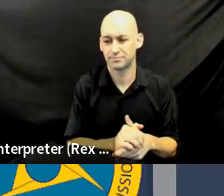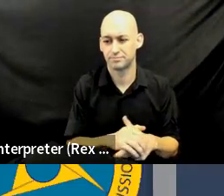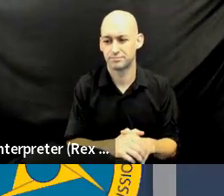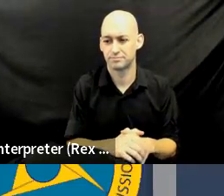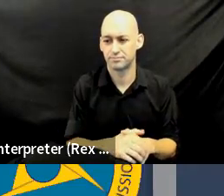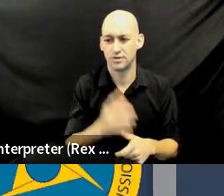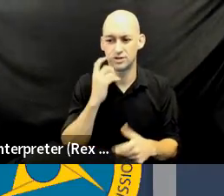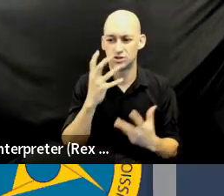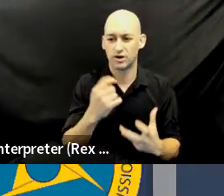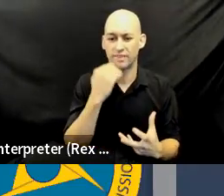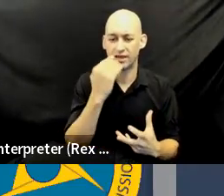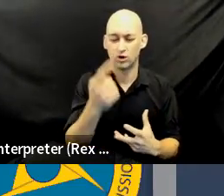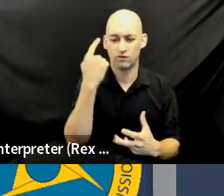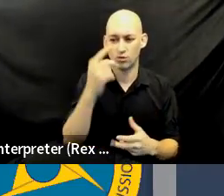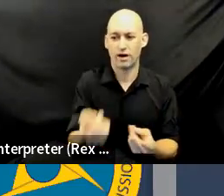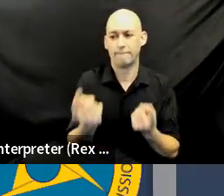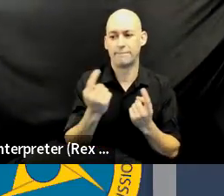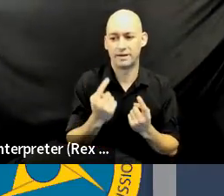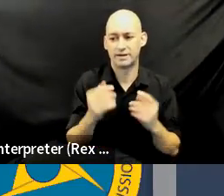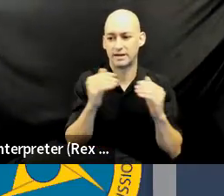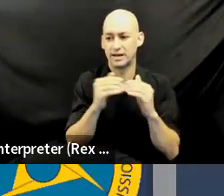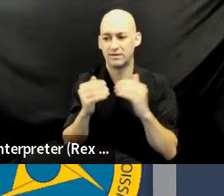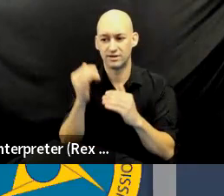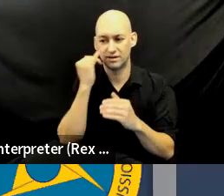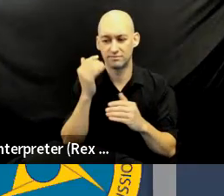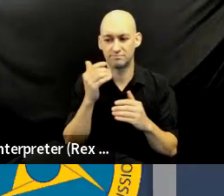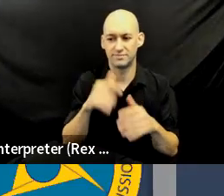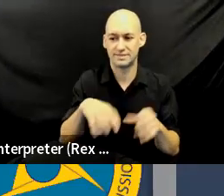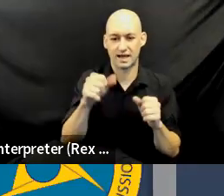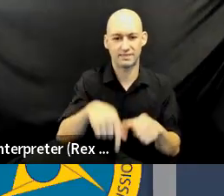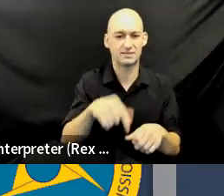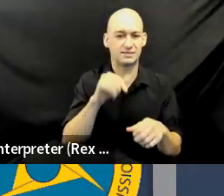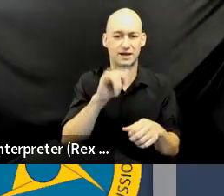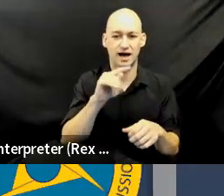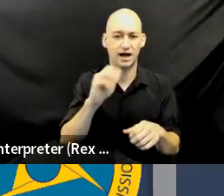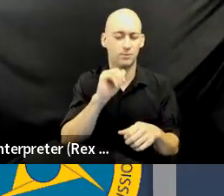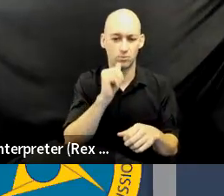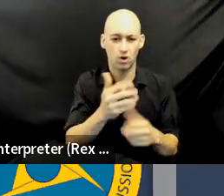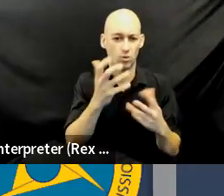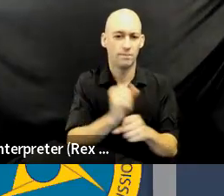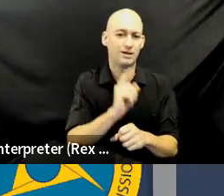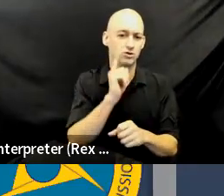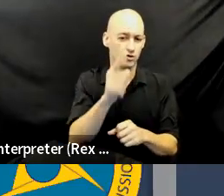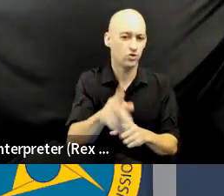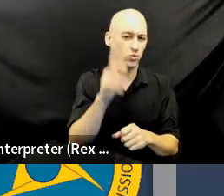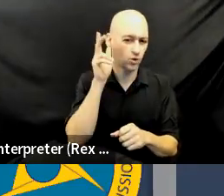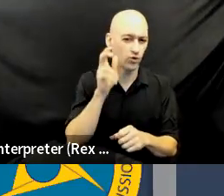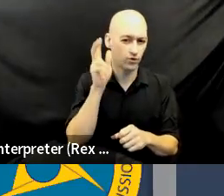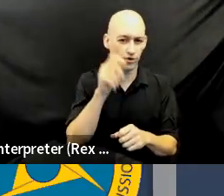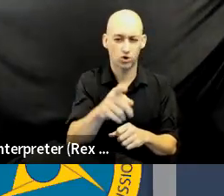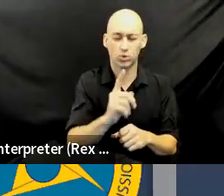I just want to thank you for coming. Even though we're taking up this item tomorrow, we wanted to make sure you were heard, and you